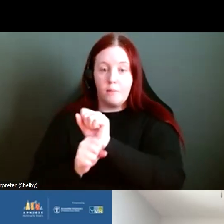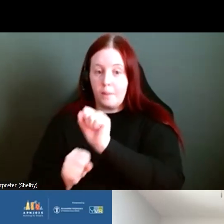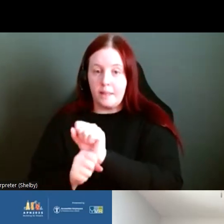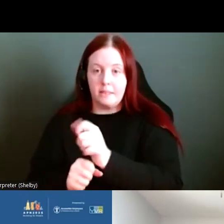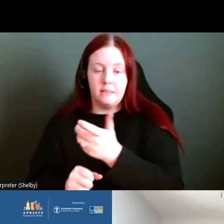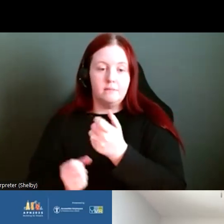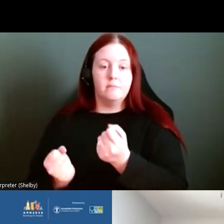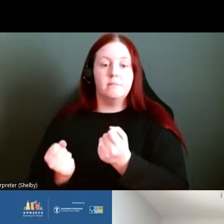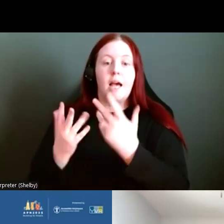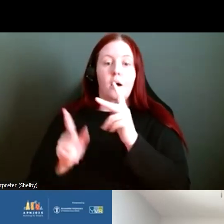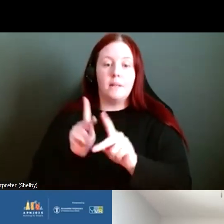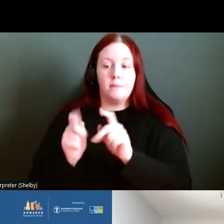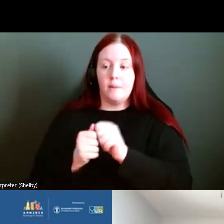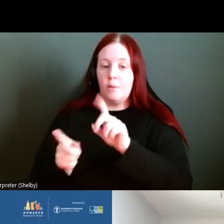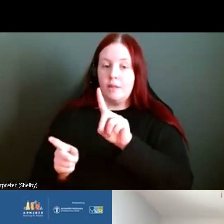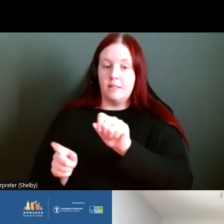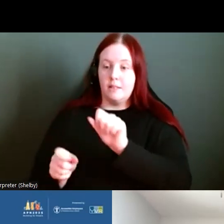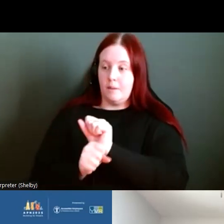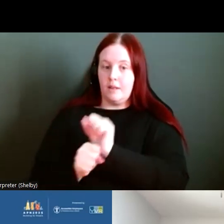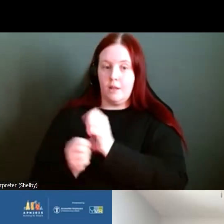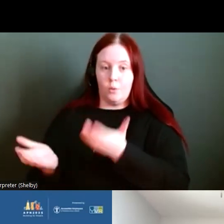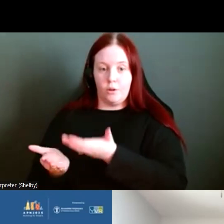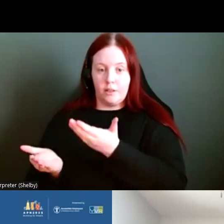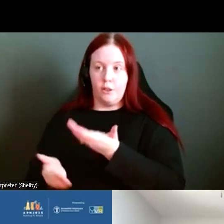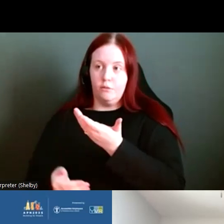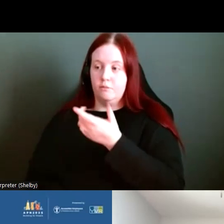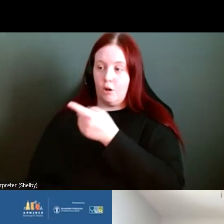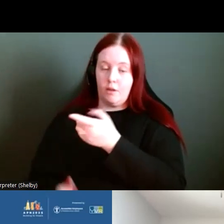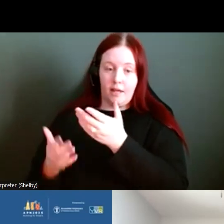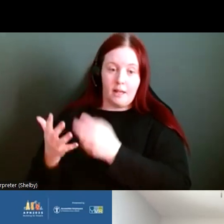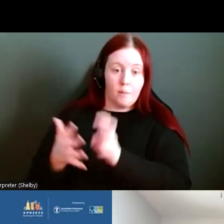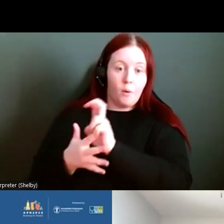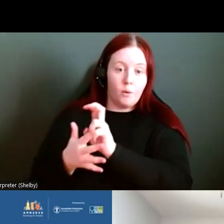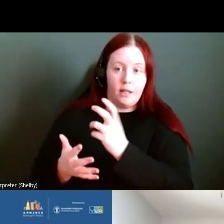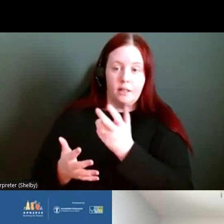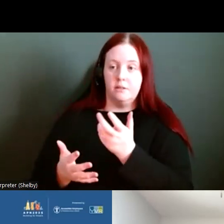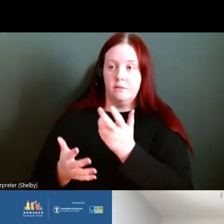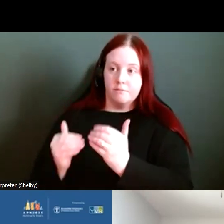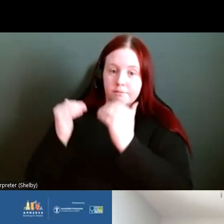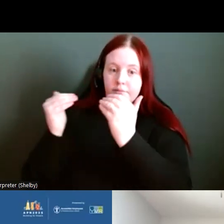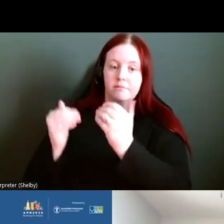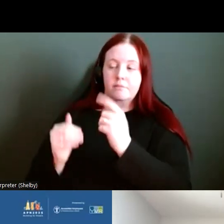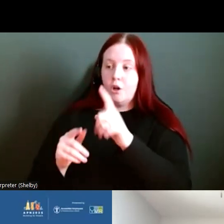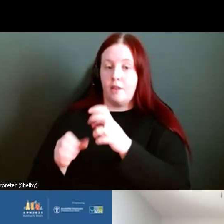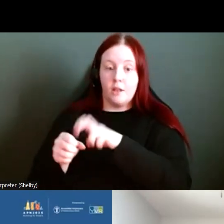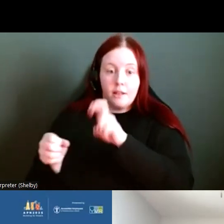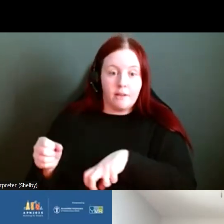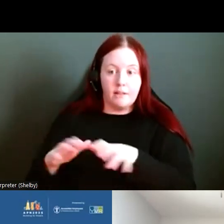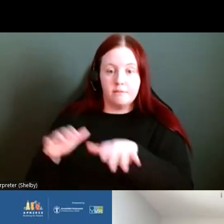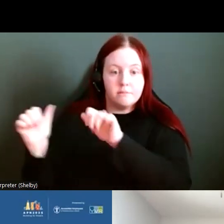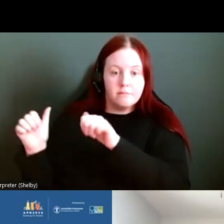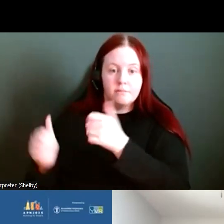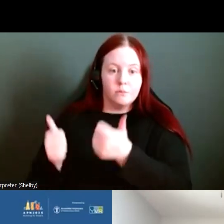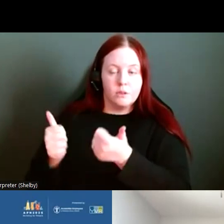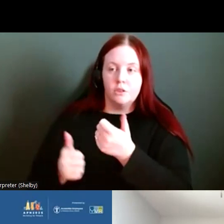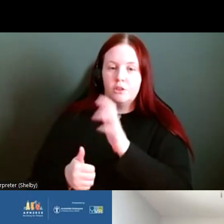with disabilities are you employing? Are they getting promoted? How many are leaving your organization? Or